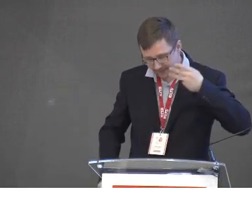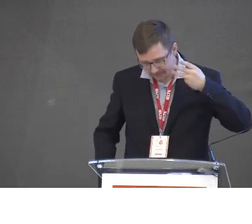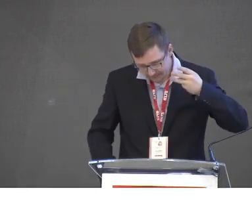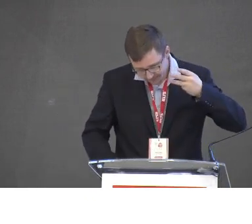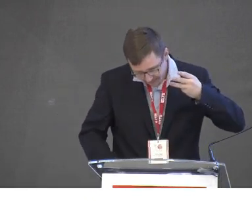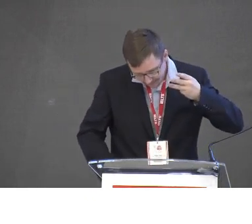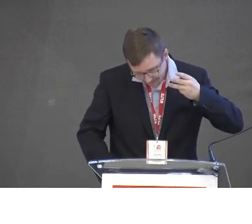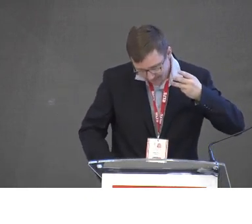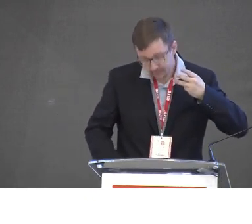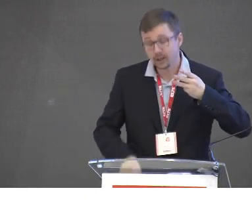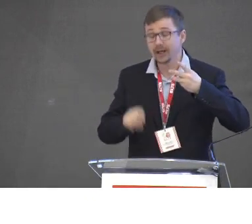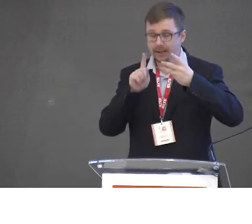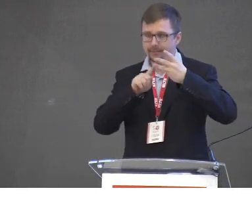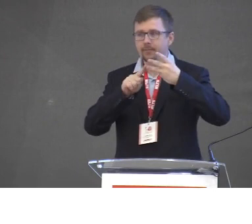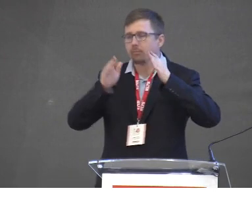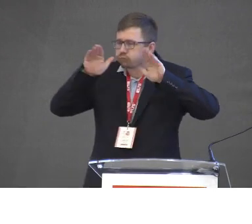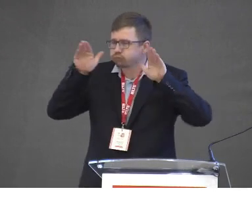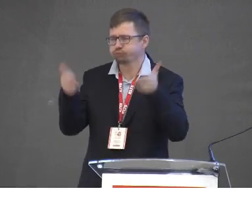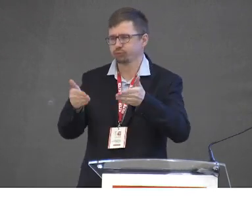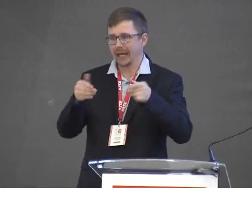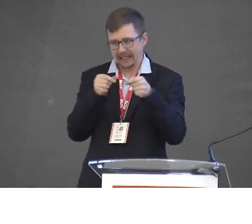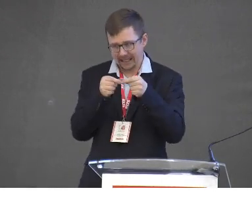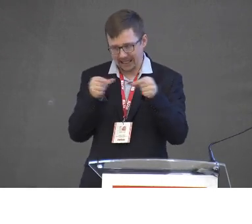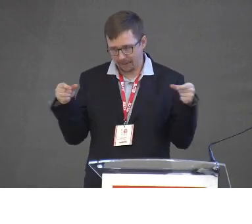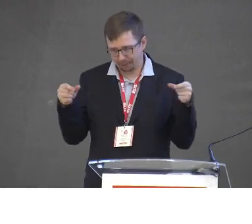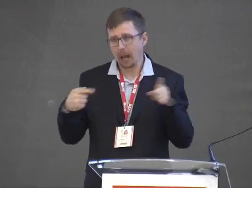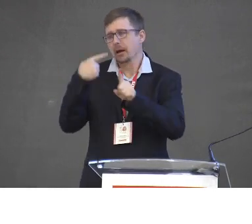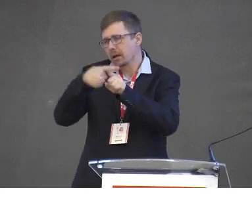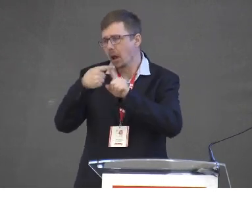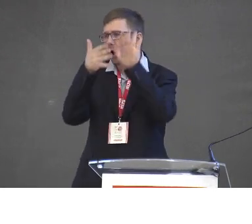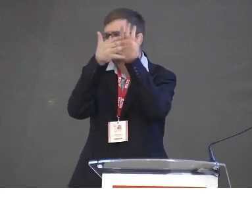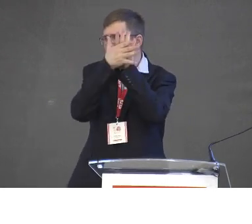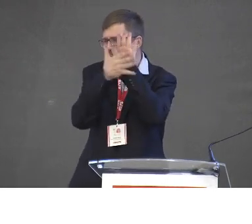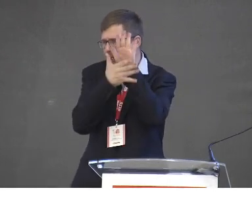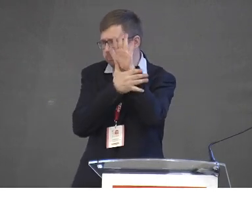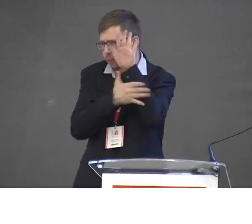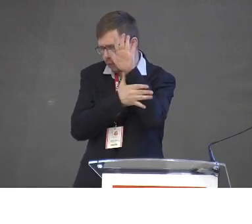have and apply when teaching L2 sign language learners.